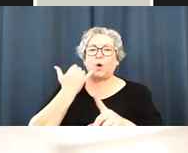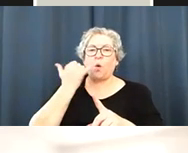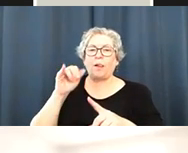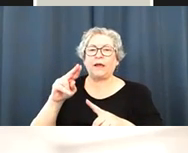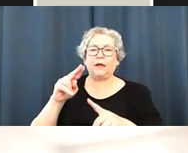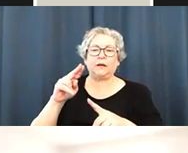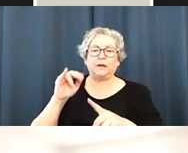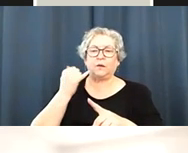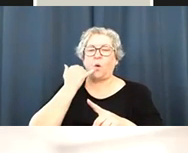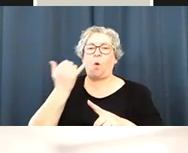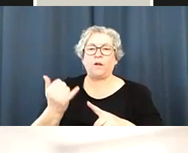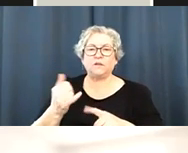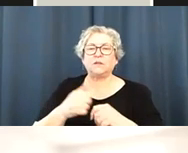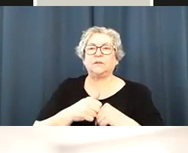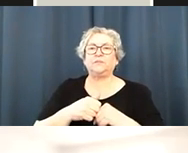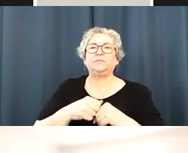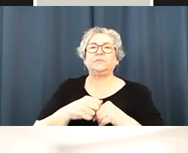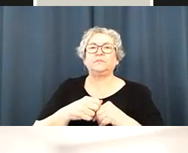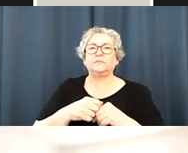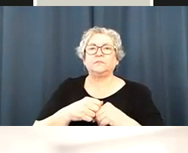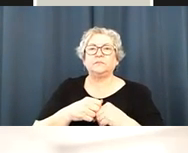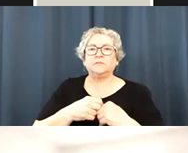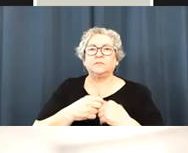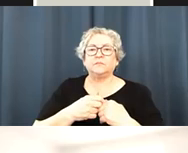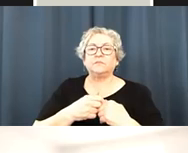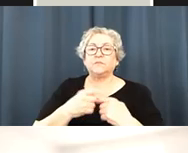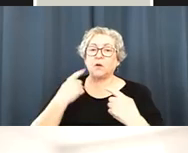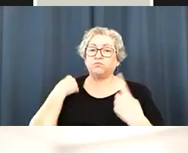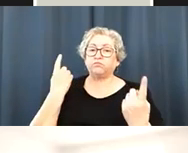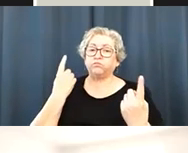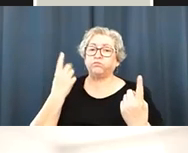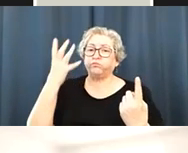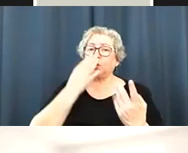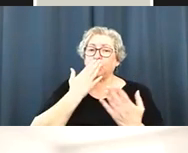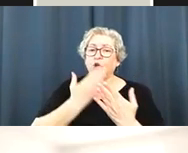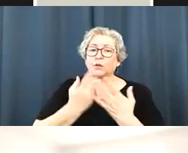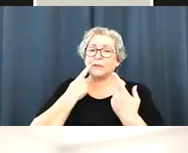Awesome. And they've been pretty successful, so that's great to hear.